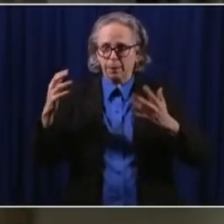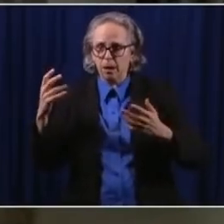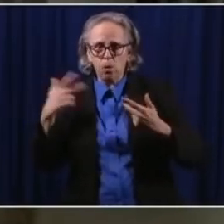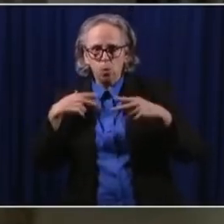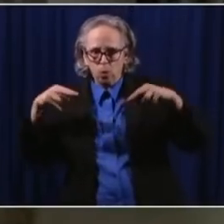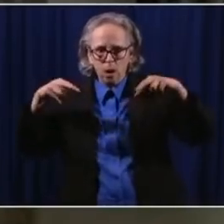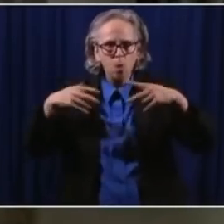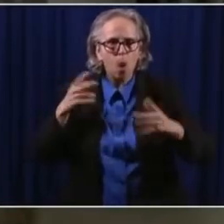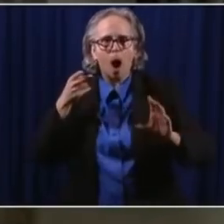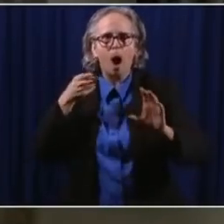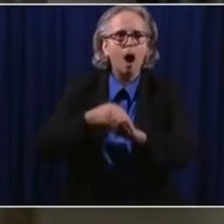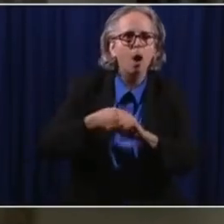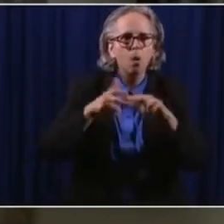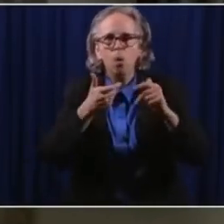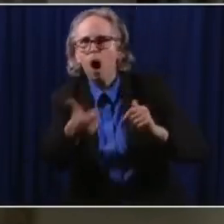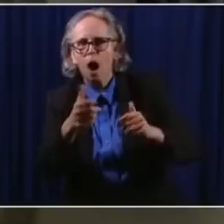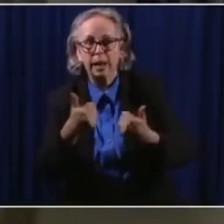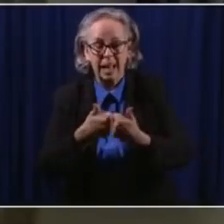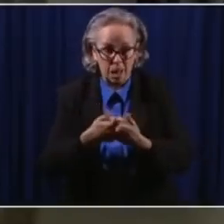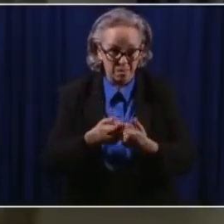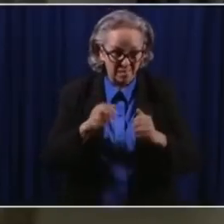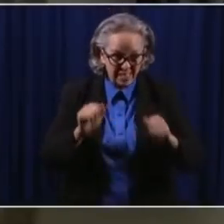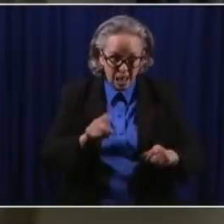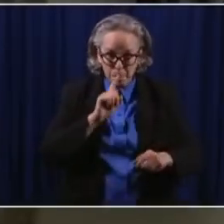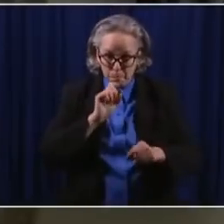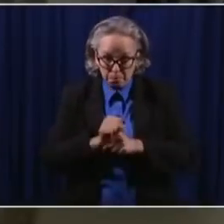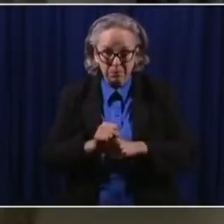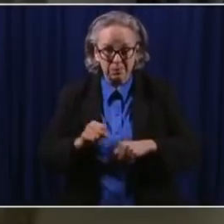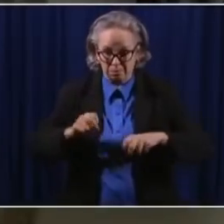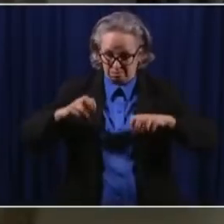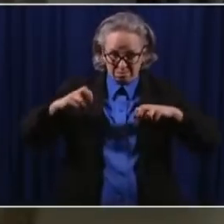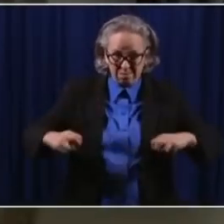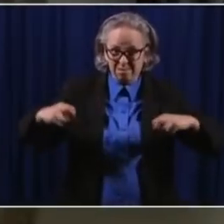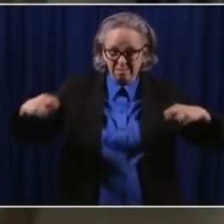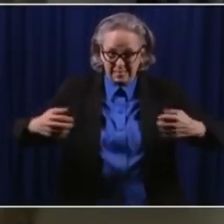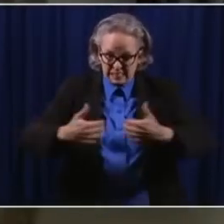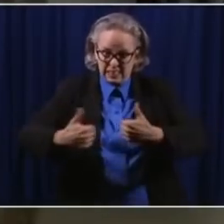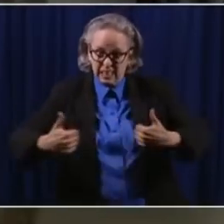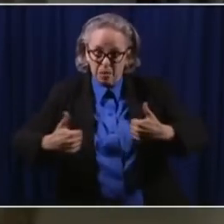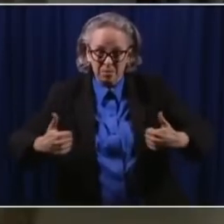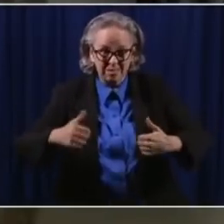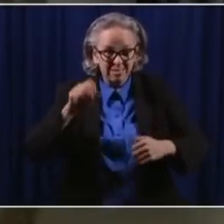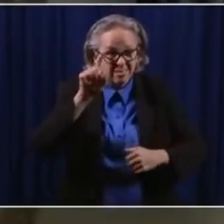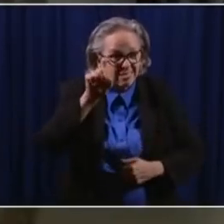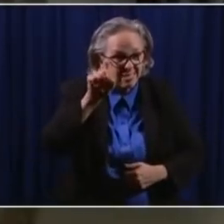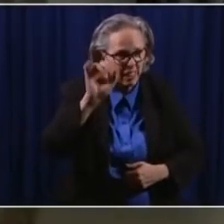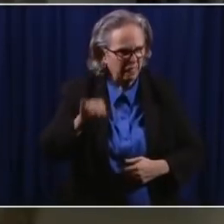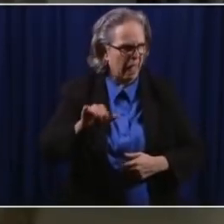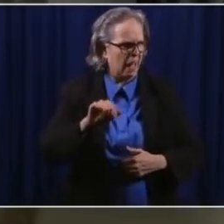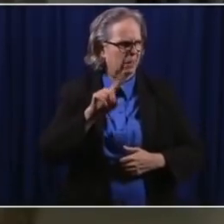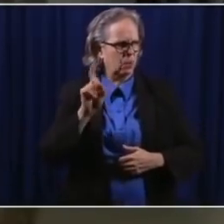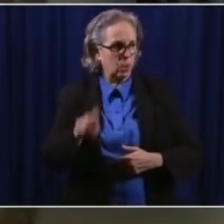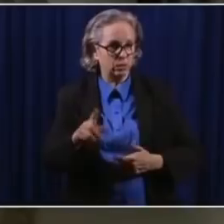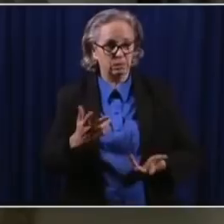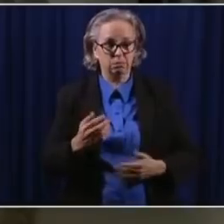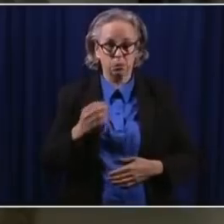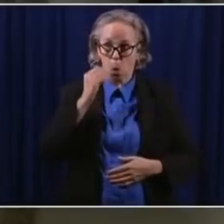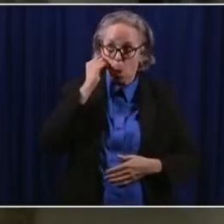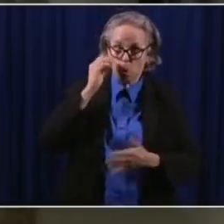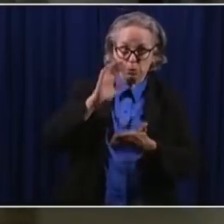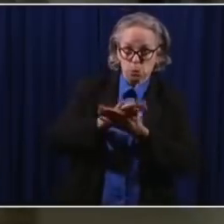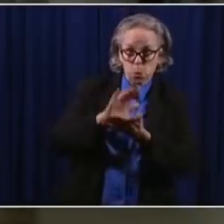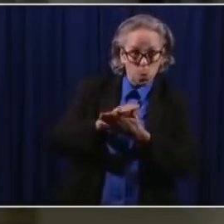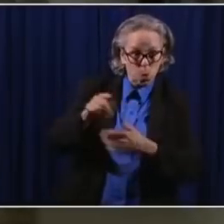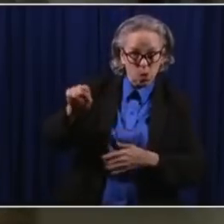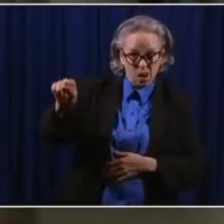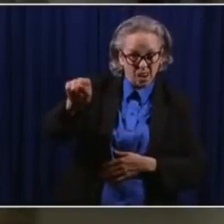go to, can they be socially distanced? Is it physically possible? 3, can the homeschool adequately prevent the requested